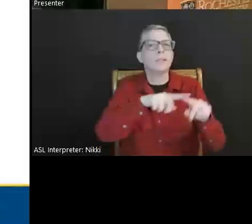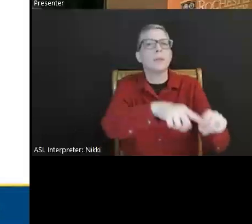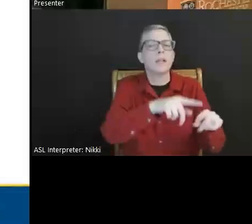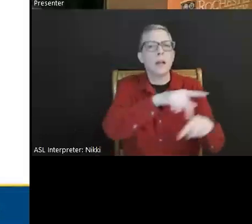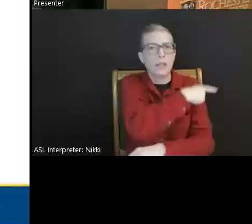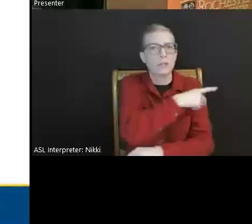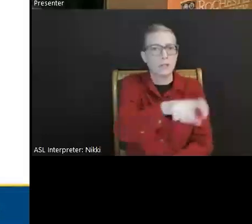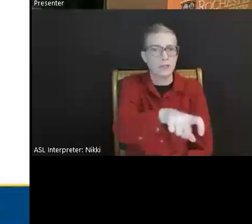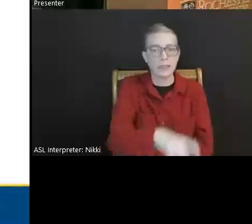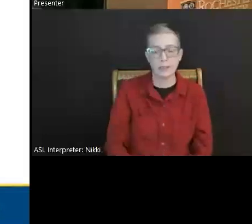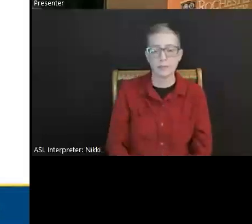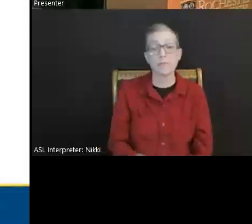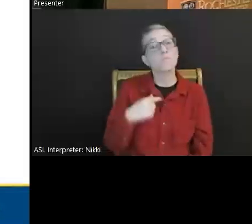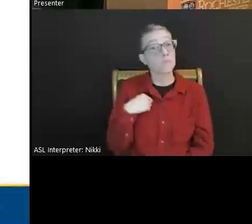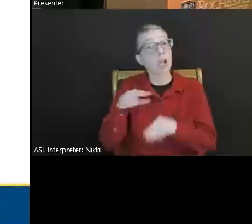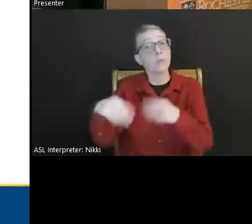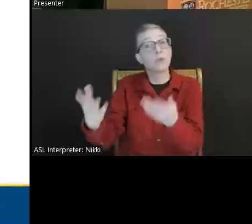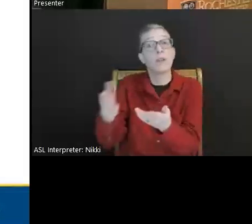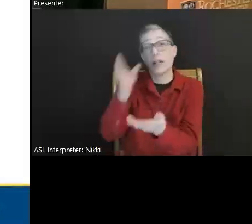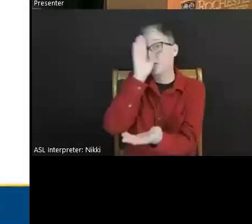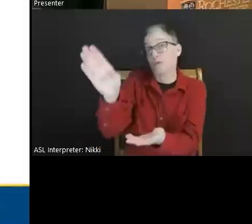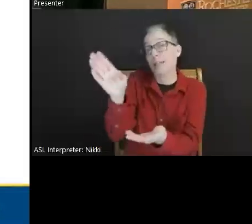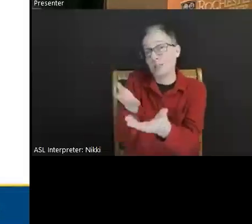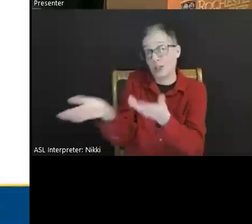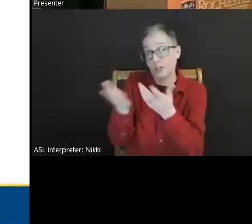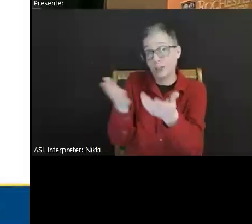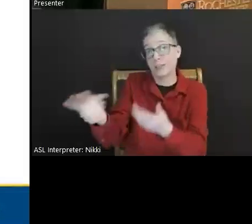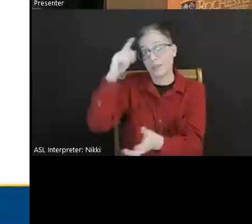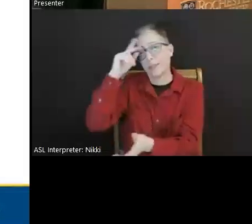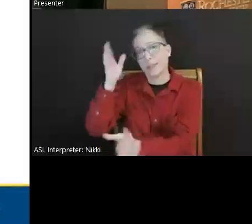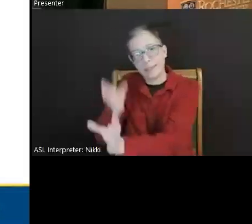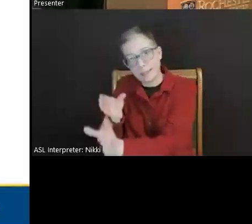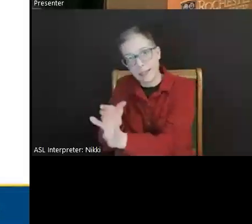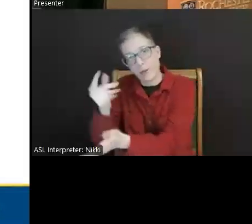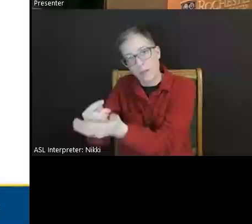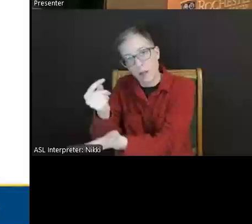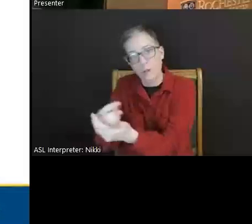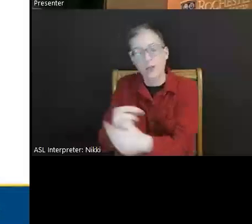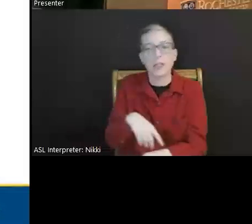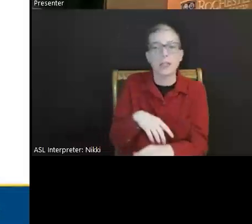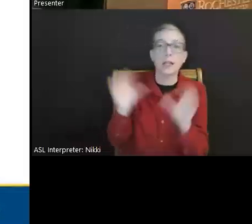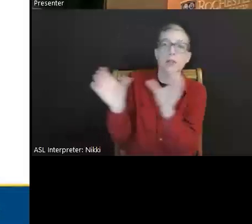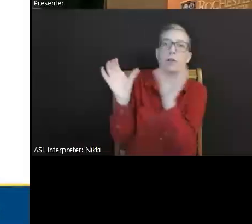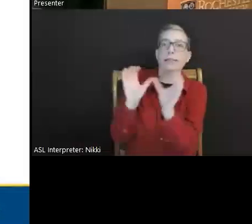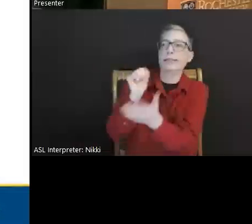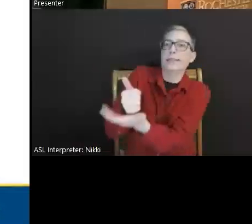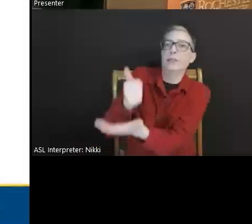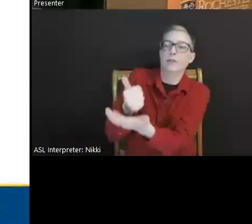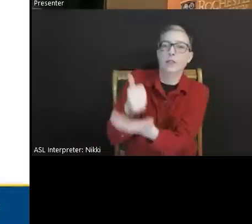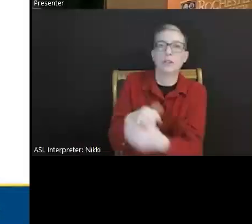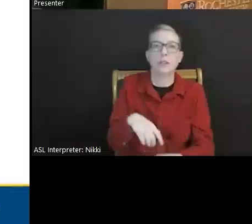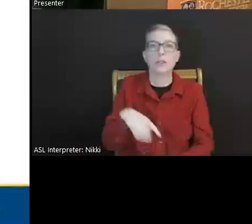direct clinical services such as psychotherapy, crisis intervention, risk assessments, symptom management, and